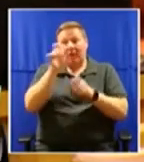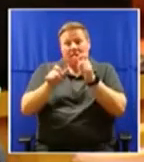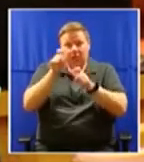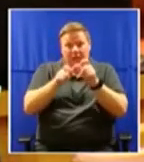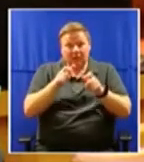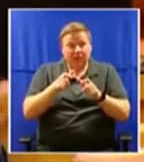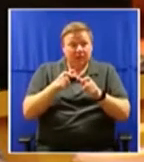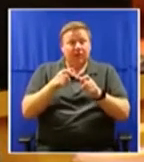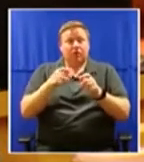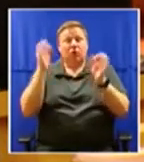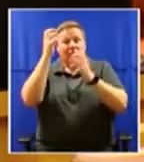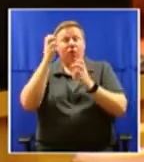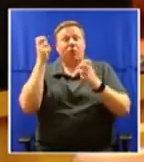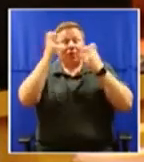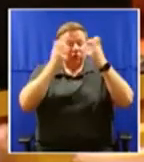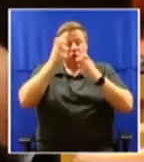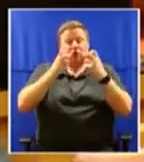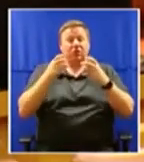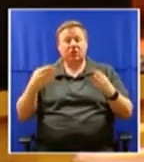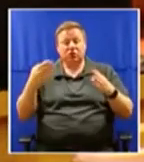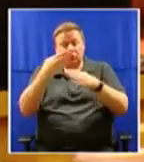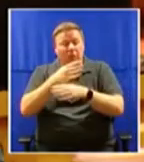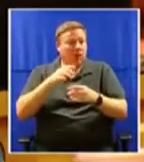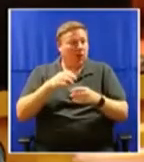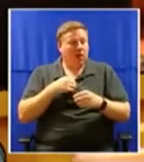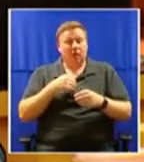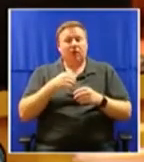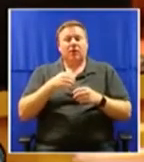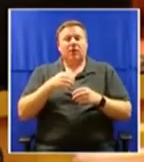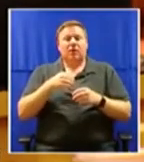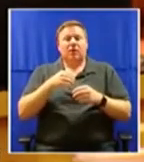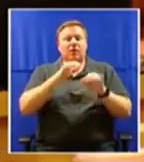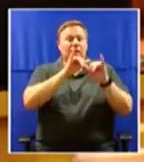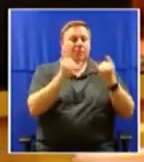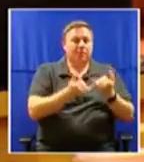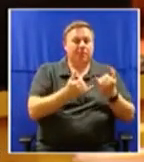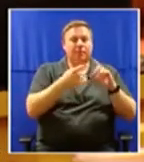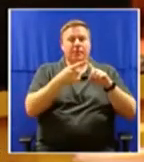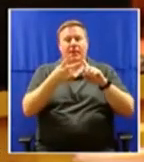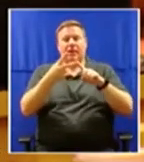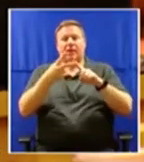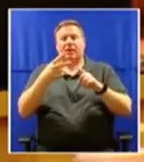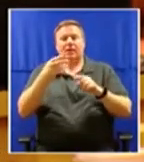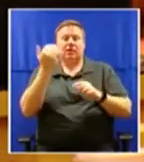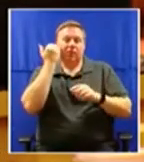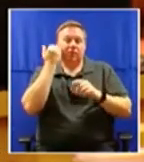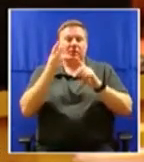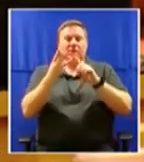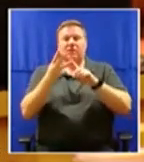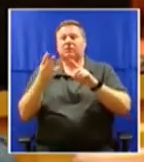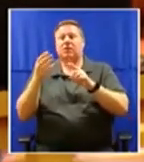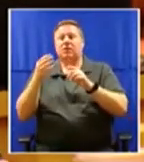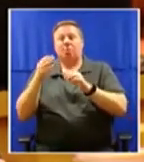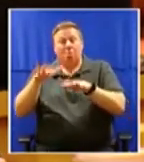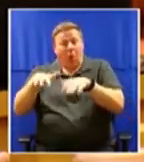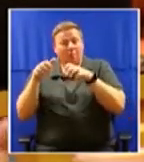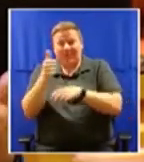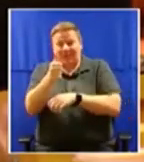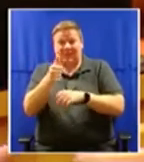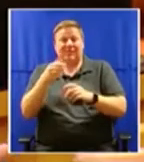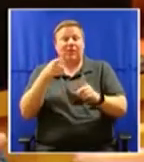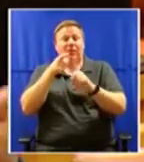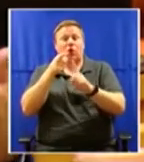and companies, governments are all targets, even parliaments, as we saw ourselves. So, Chairperson, the